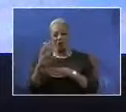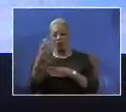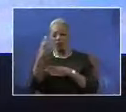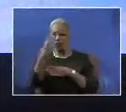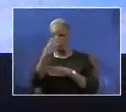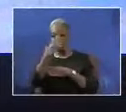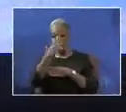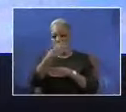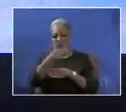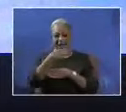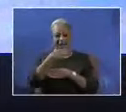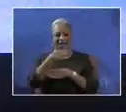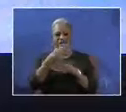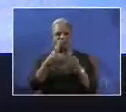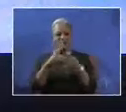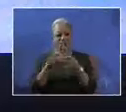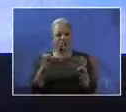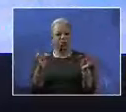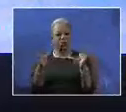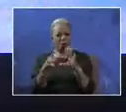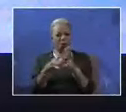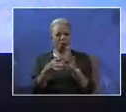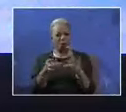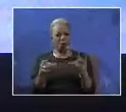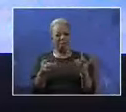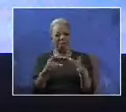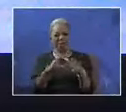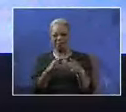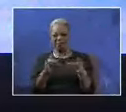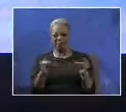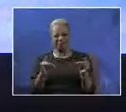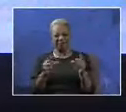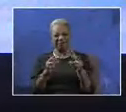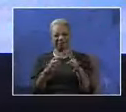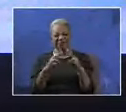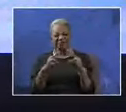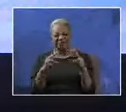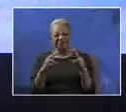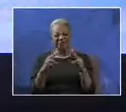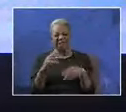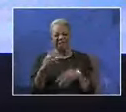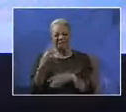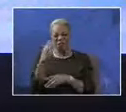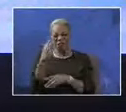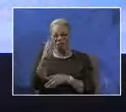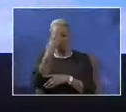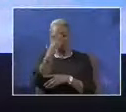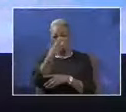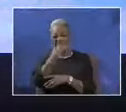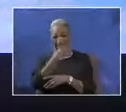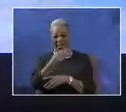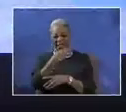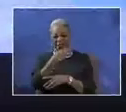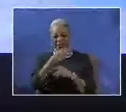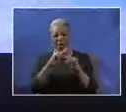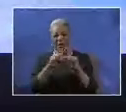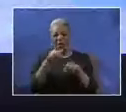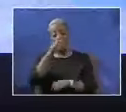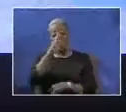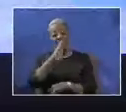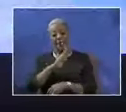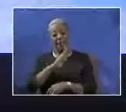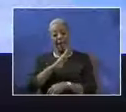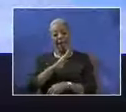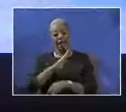at in the life of David, it's a strange story. God is punishing David and God is